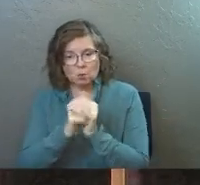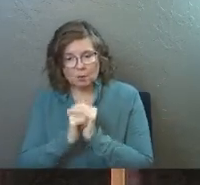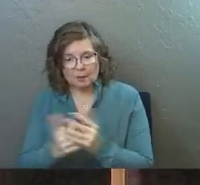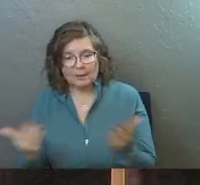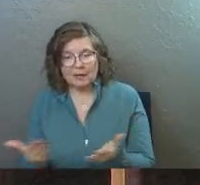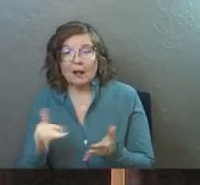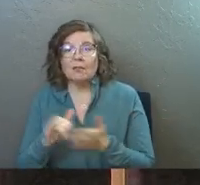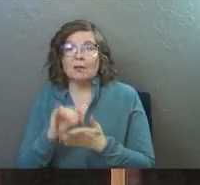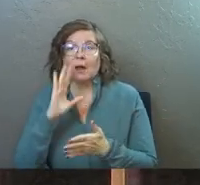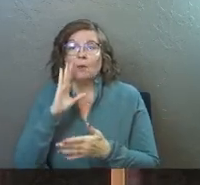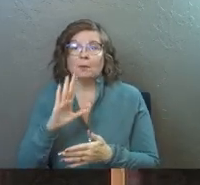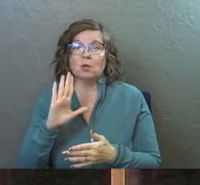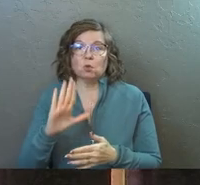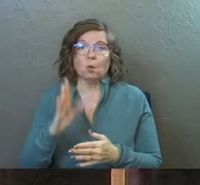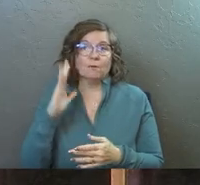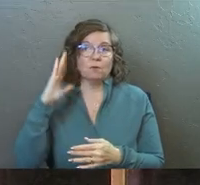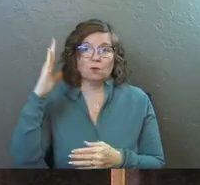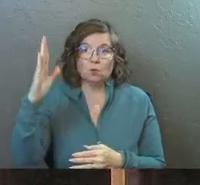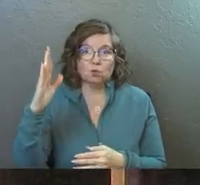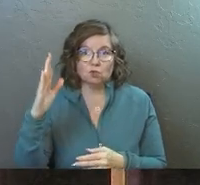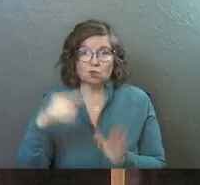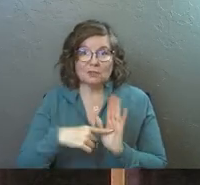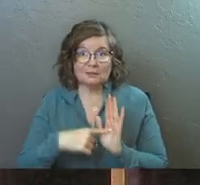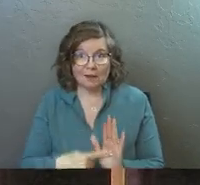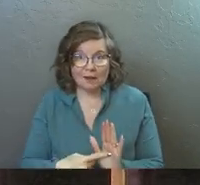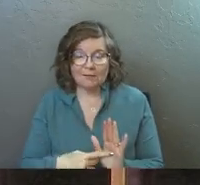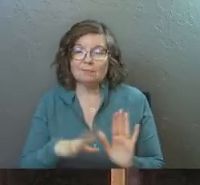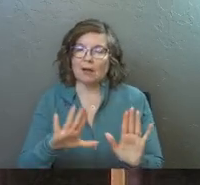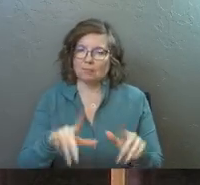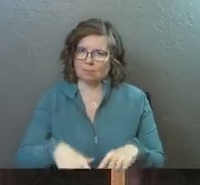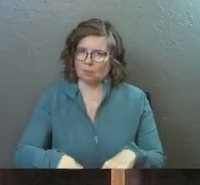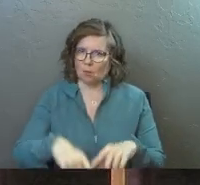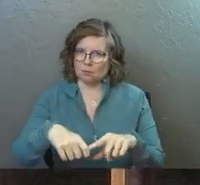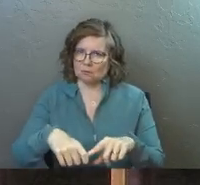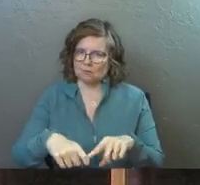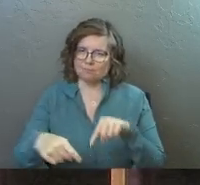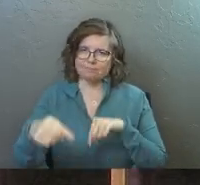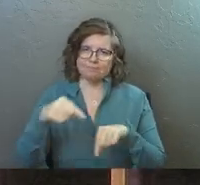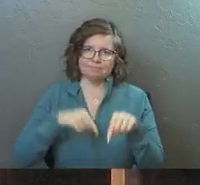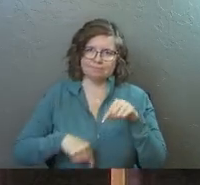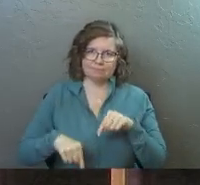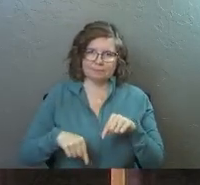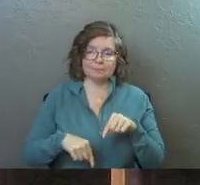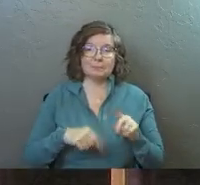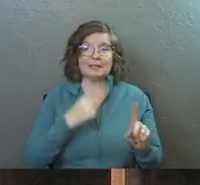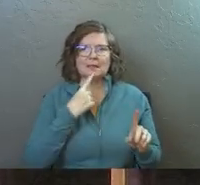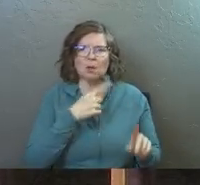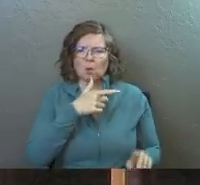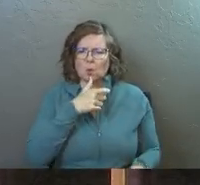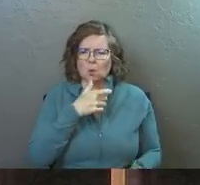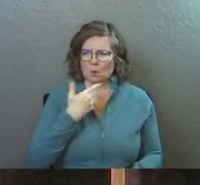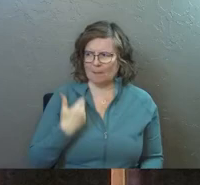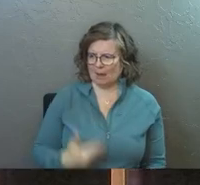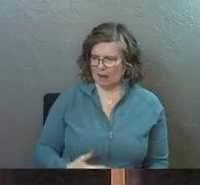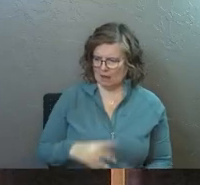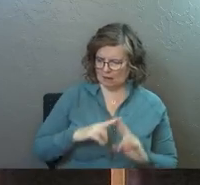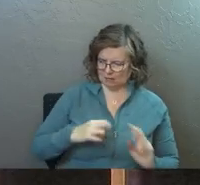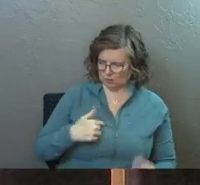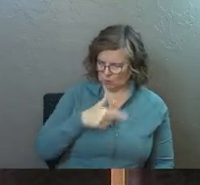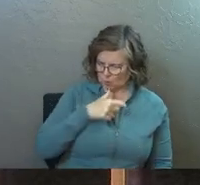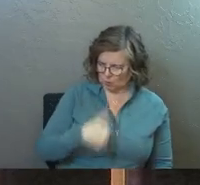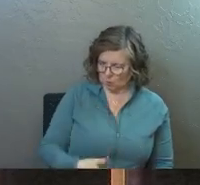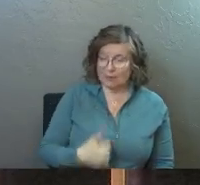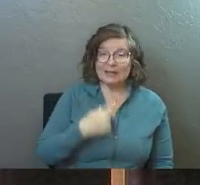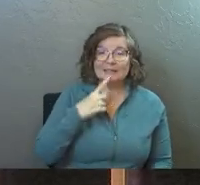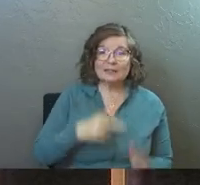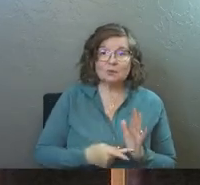worship me here. And that's going to be your future sign. Now, quick pause. He says, who am I?